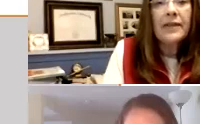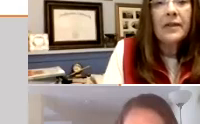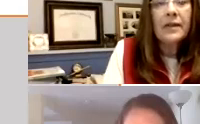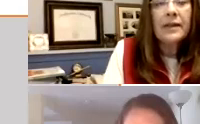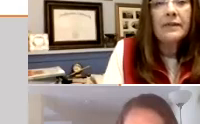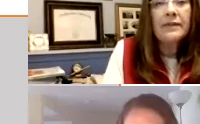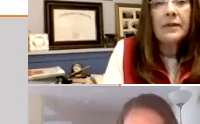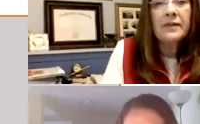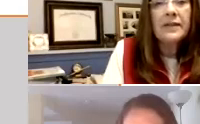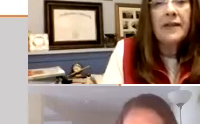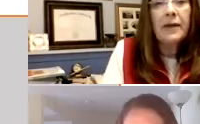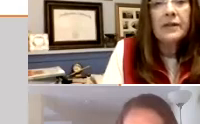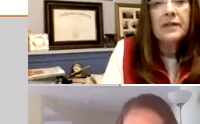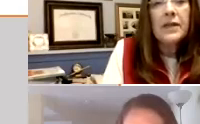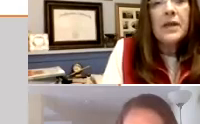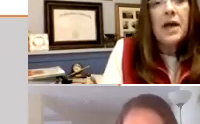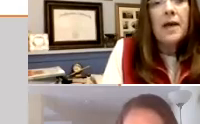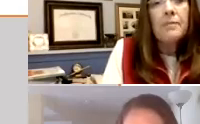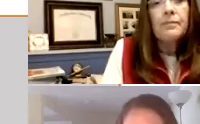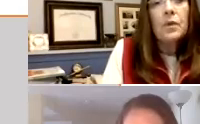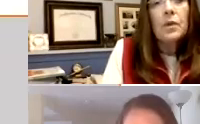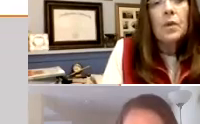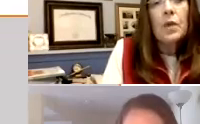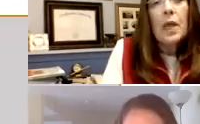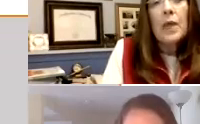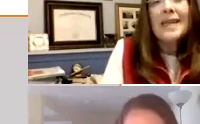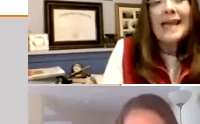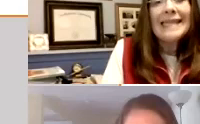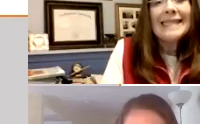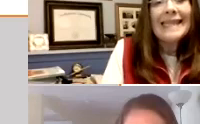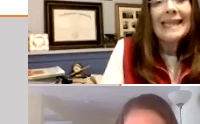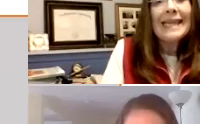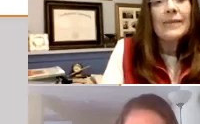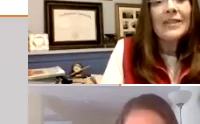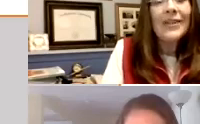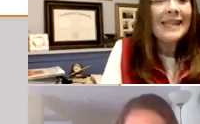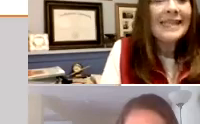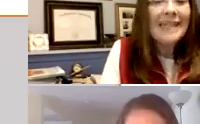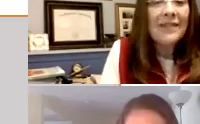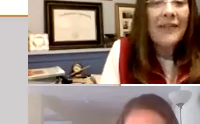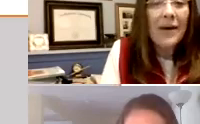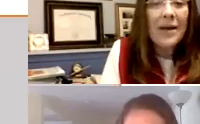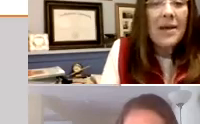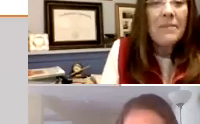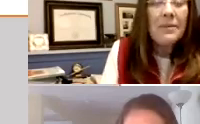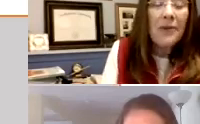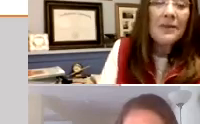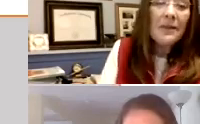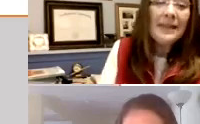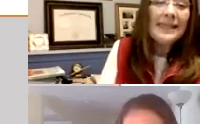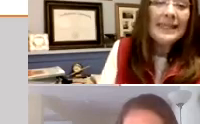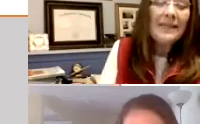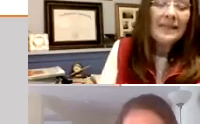in the field of sunflowers, it would be nice to think that he was looking at the sunflower, but